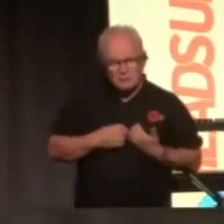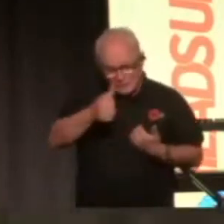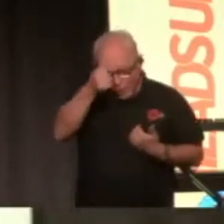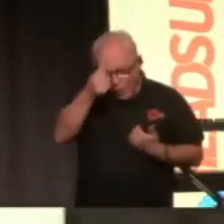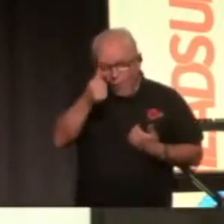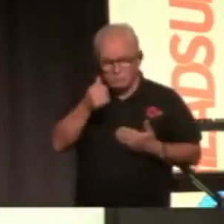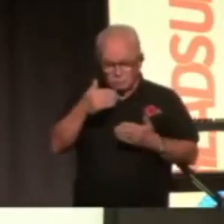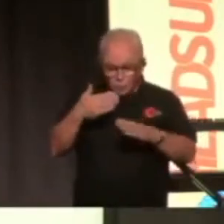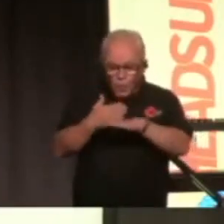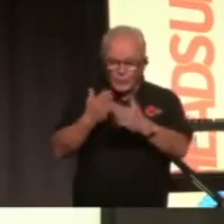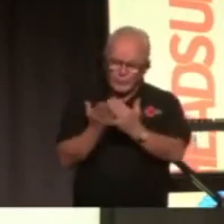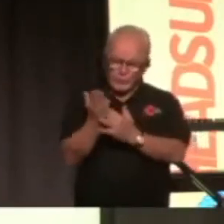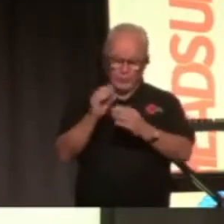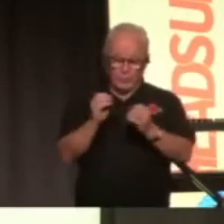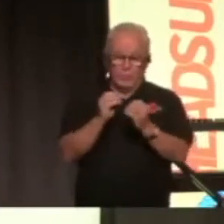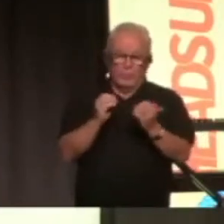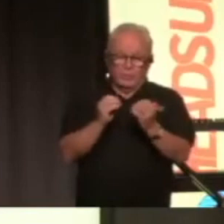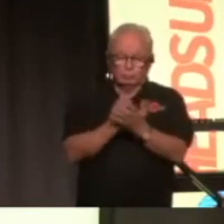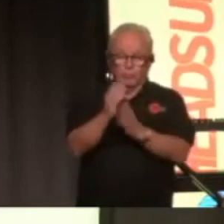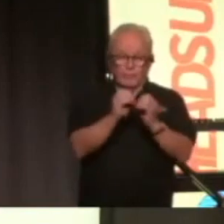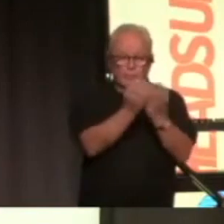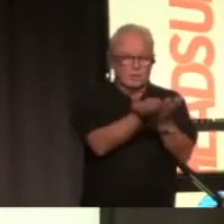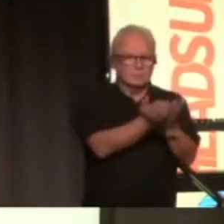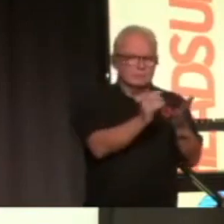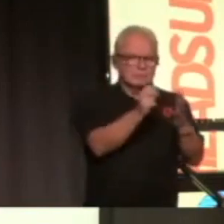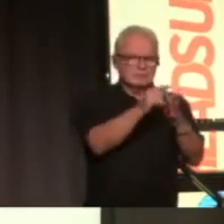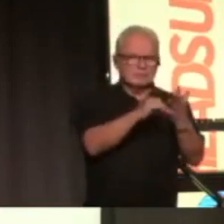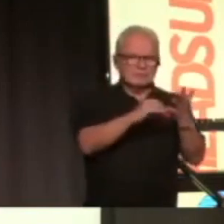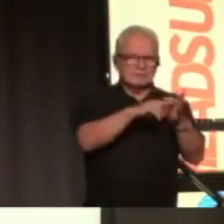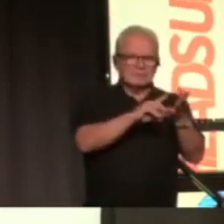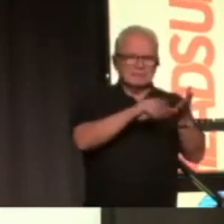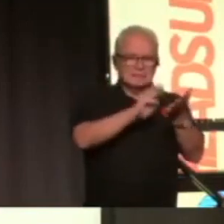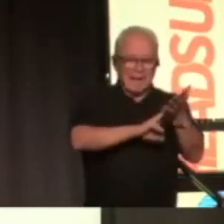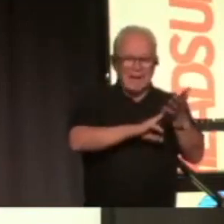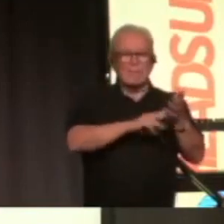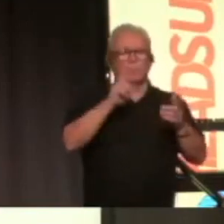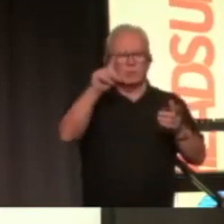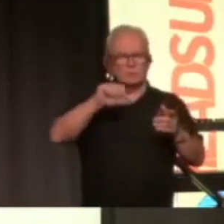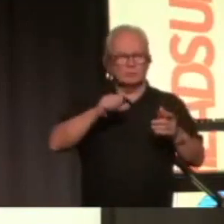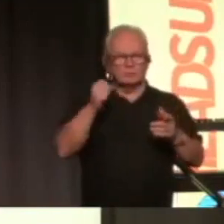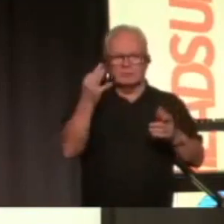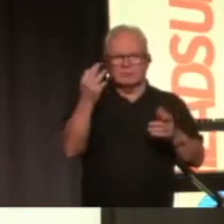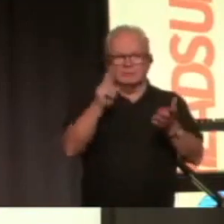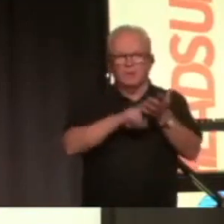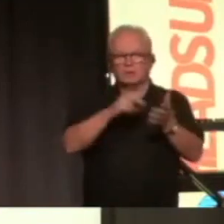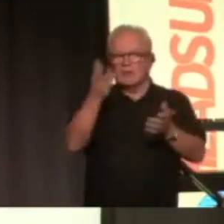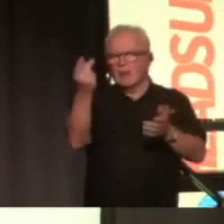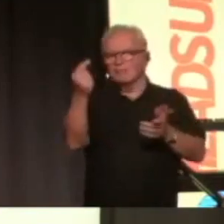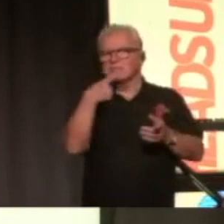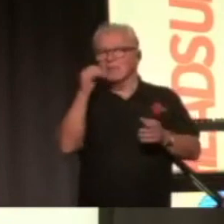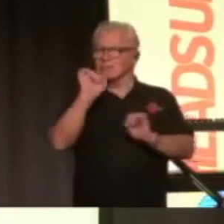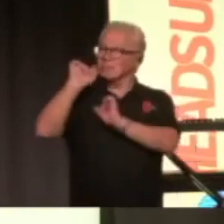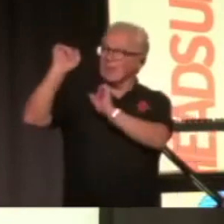You see, Psalm 119, verse 11 says this, it comes up on the screen. Thy word have